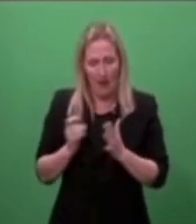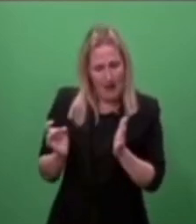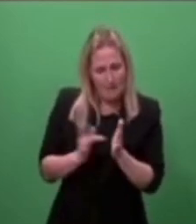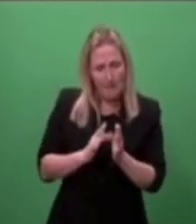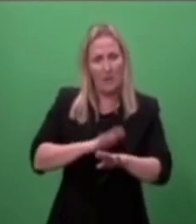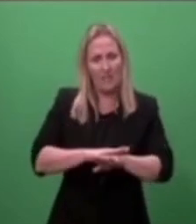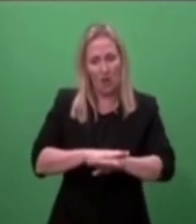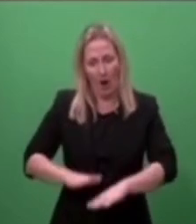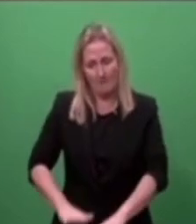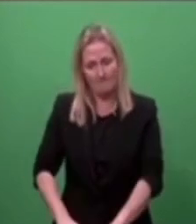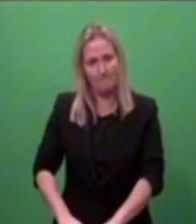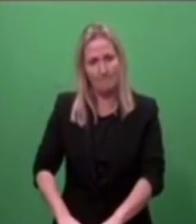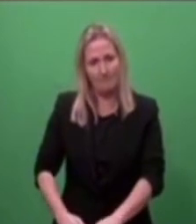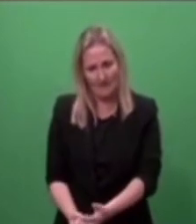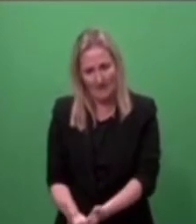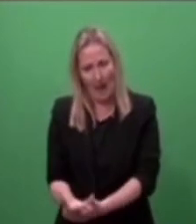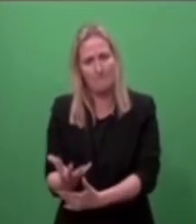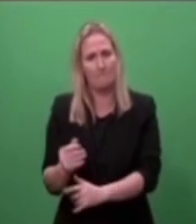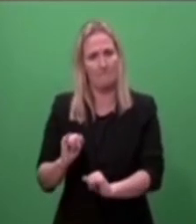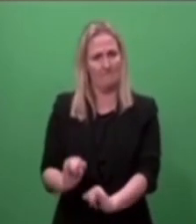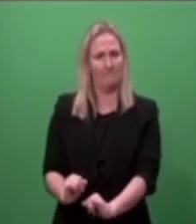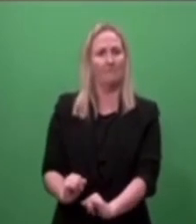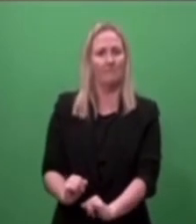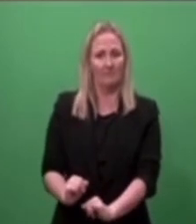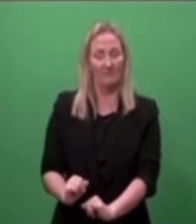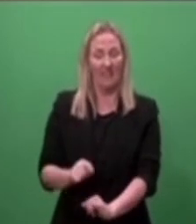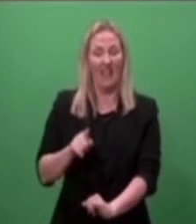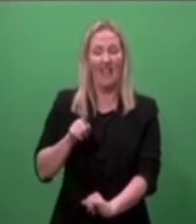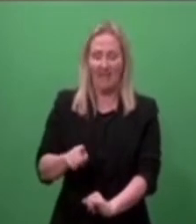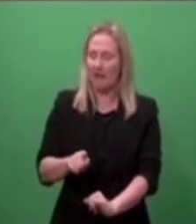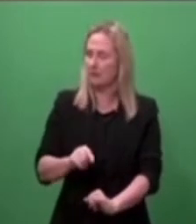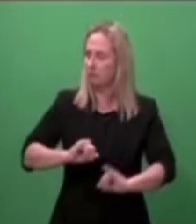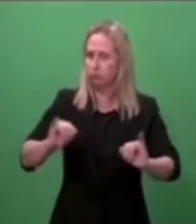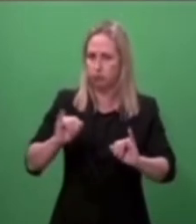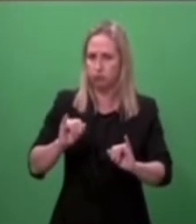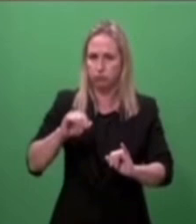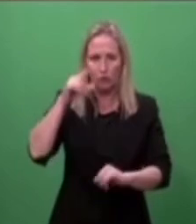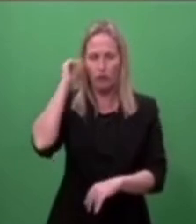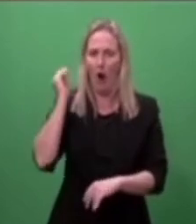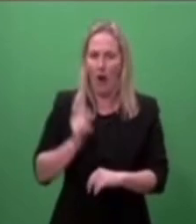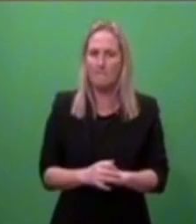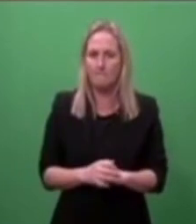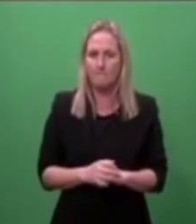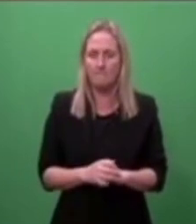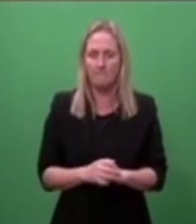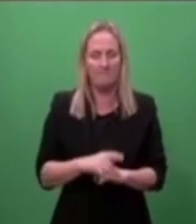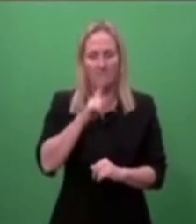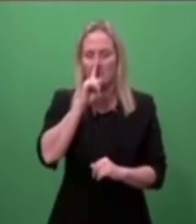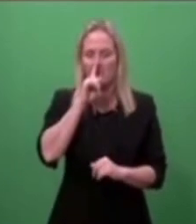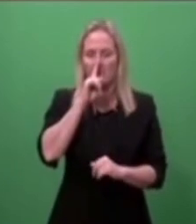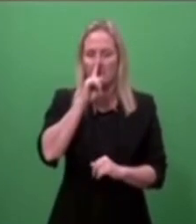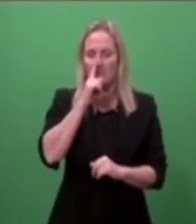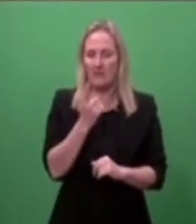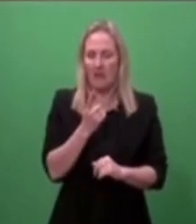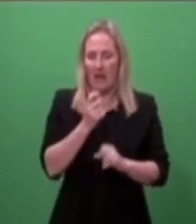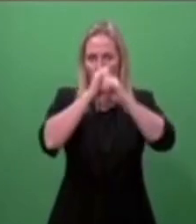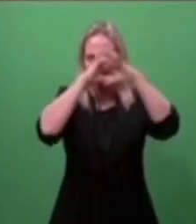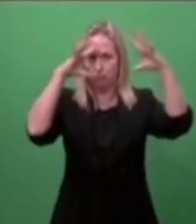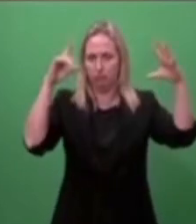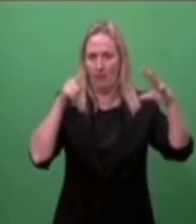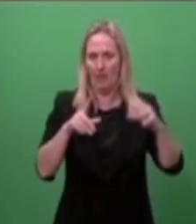is a crime beyond measure. It is important that we act